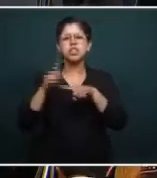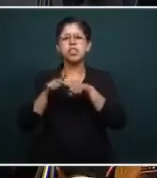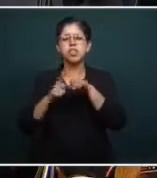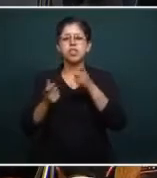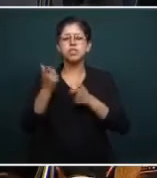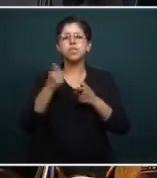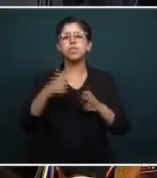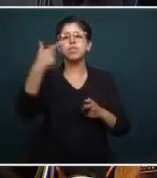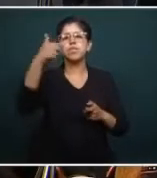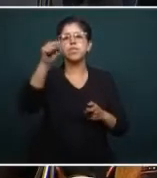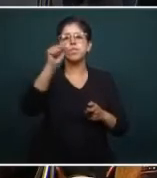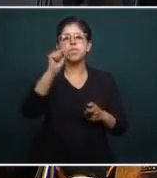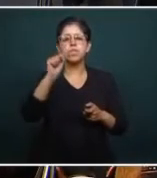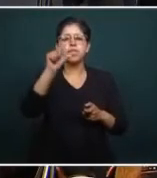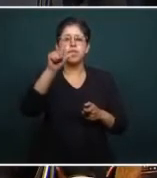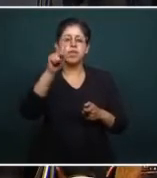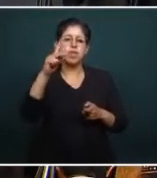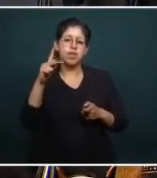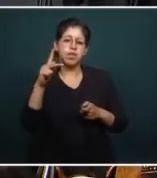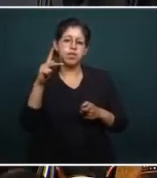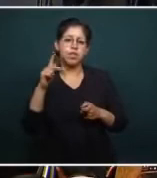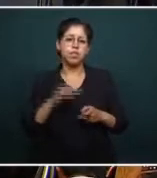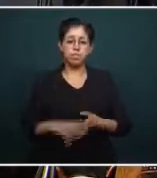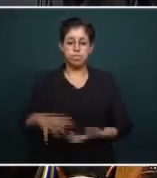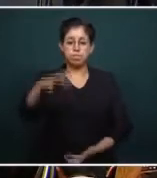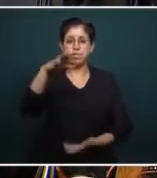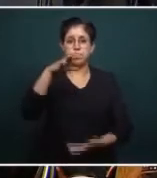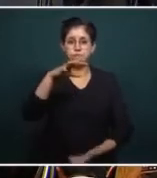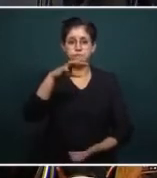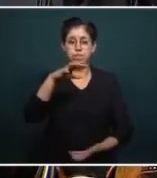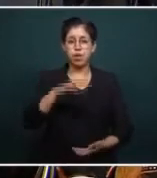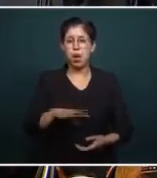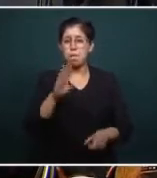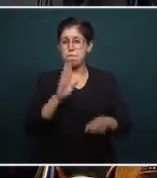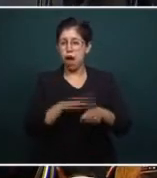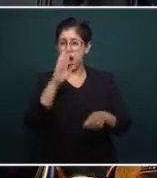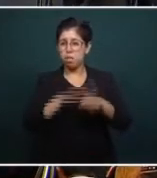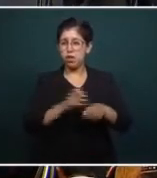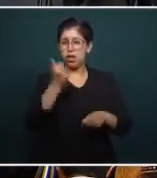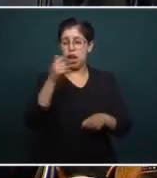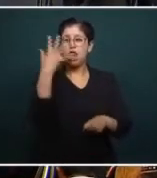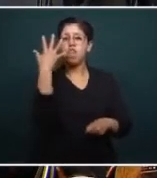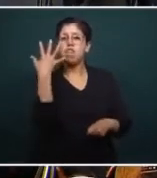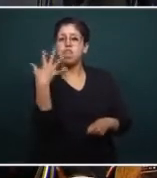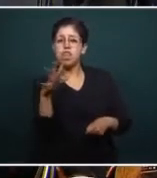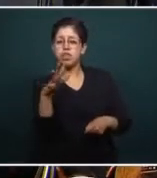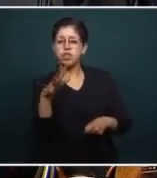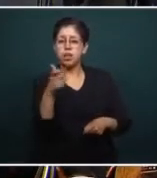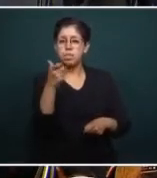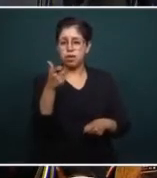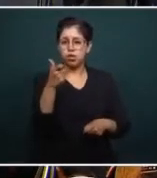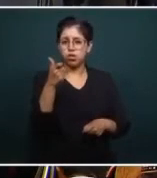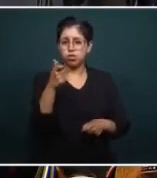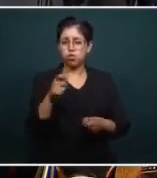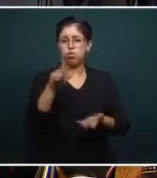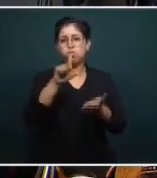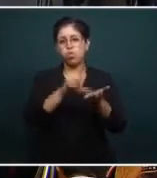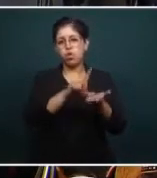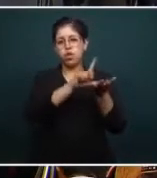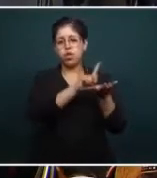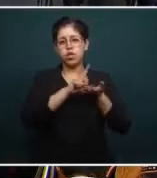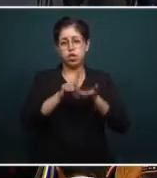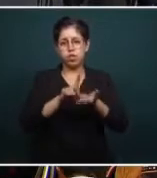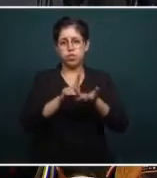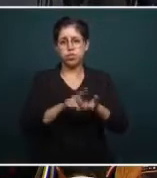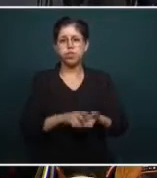gas LP, en tanques estacionarios, el So precio más alto, stationary, 10 pesos con 78 centavos por litro, the que other se type of presenta en gas, I